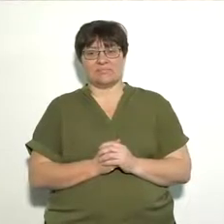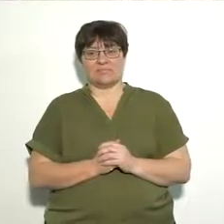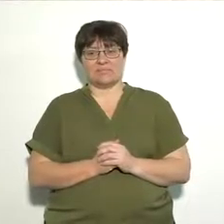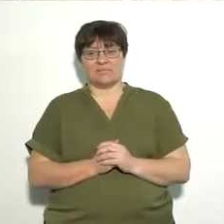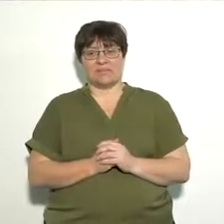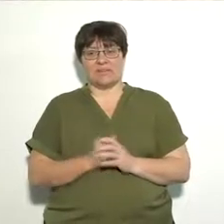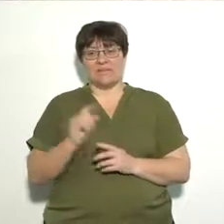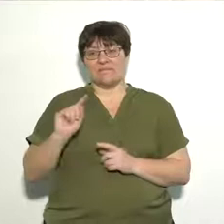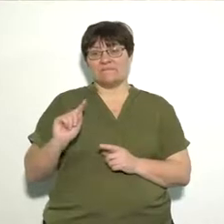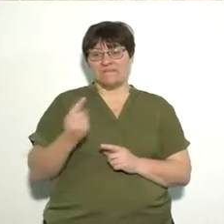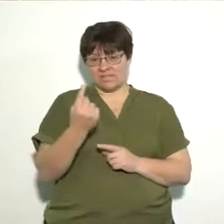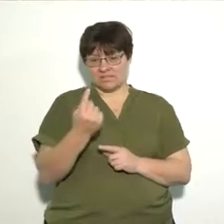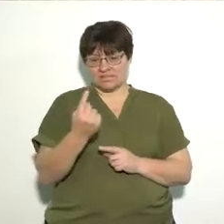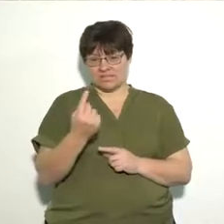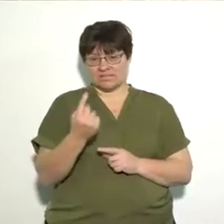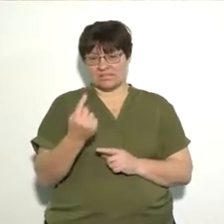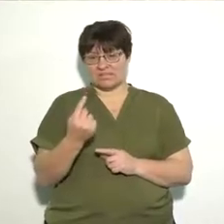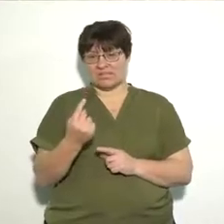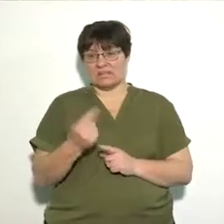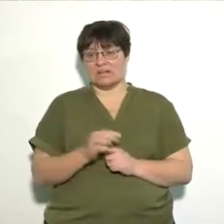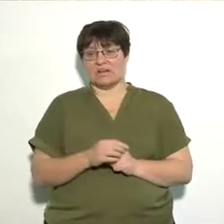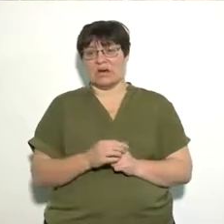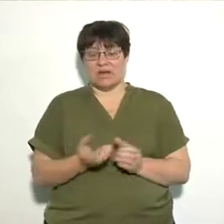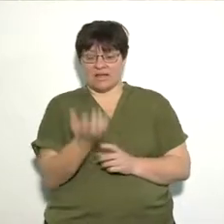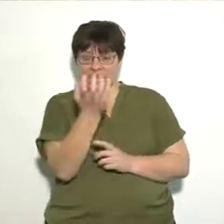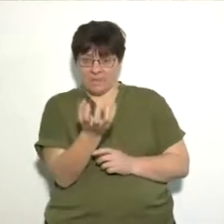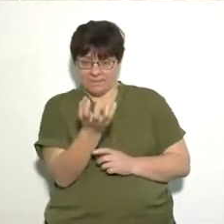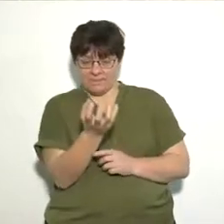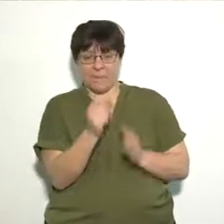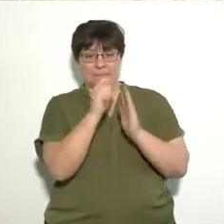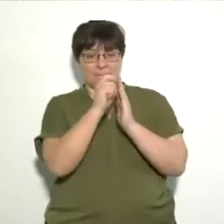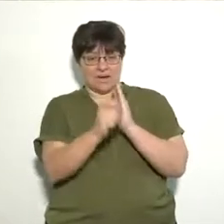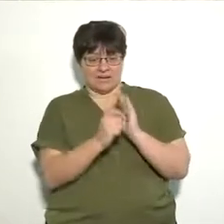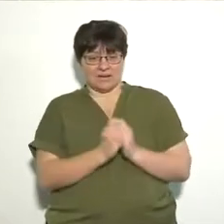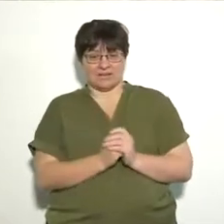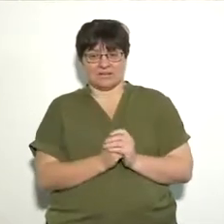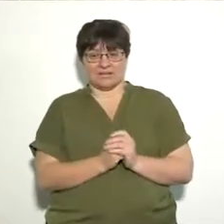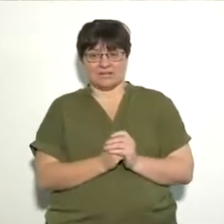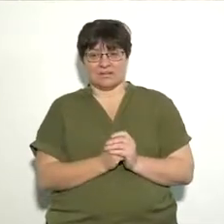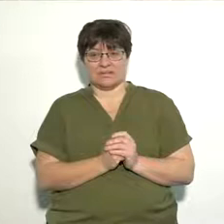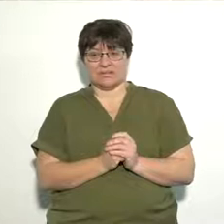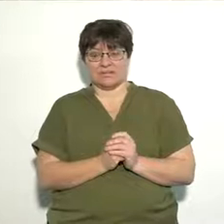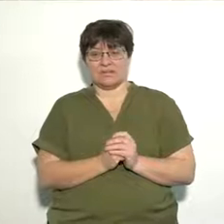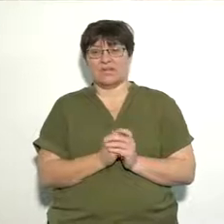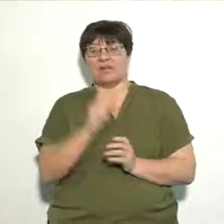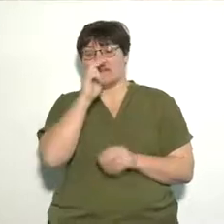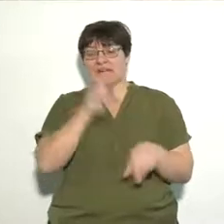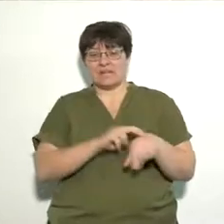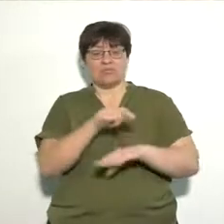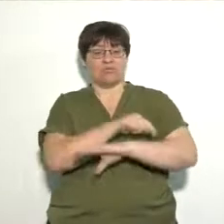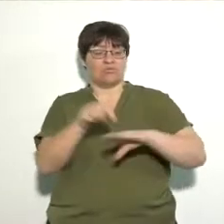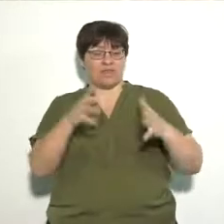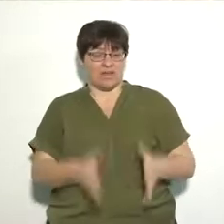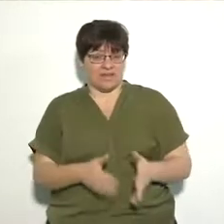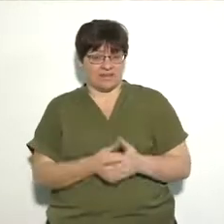first going to make a mark on your cup. You need your tape, you